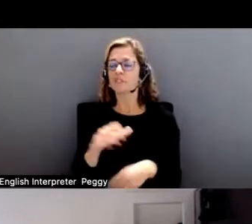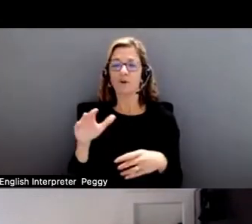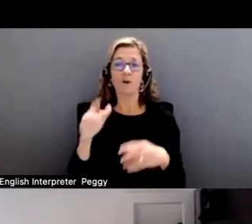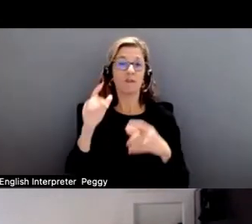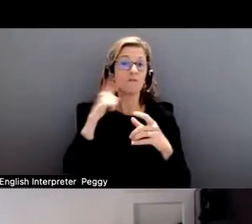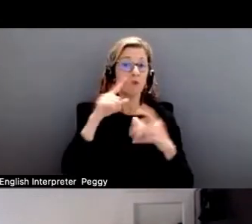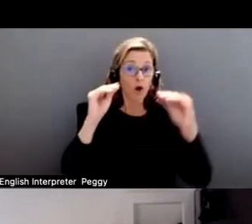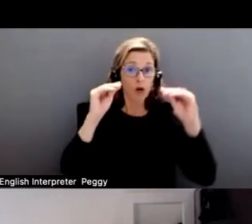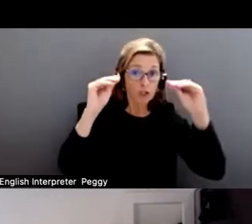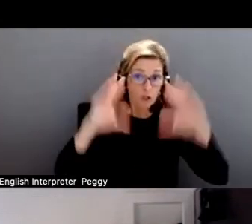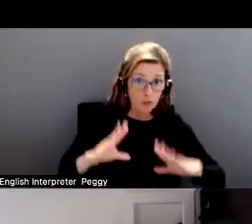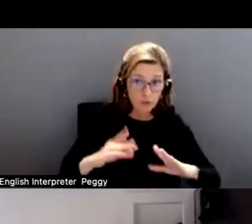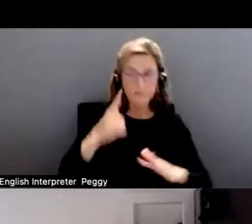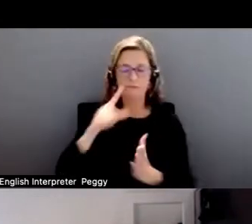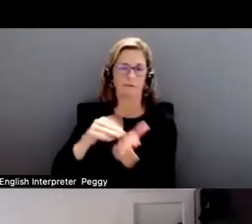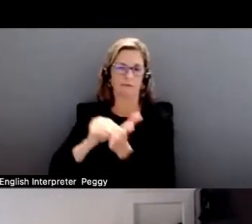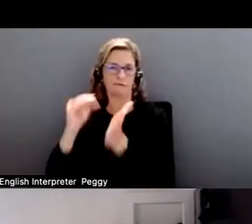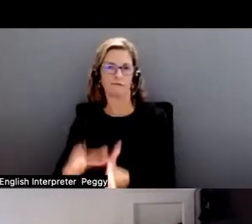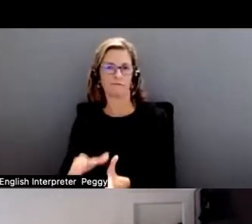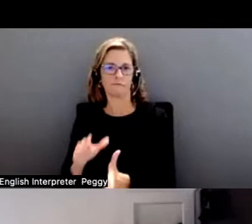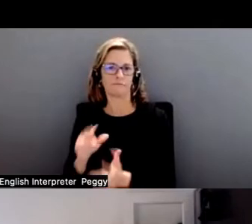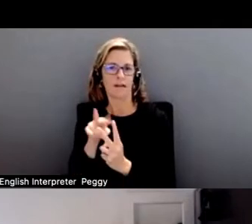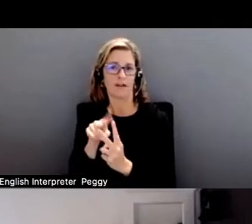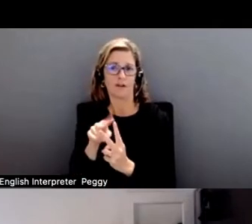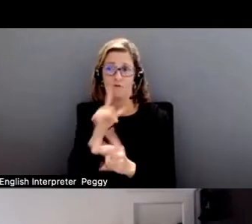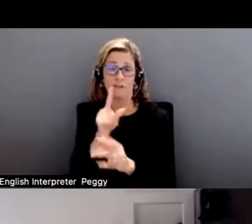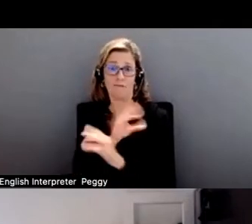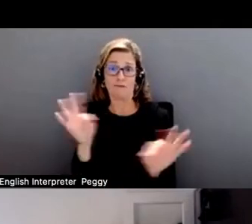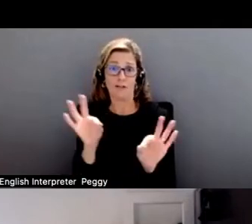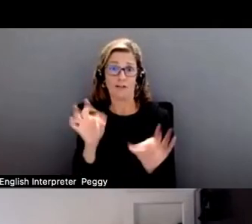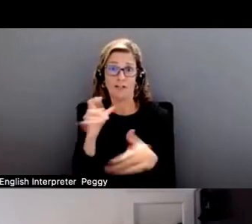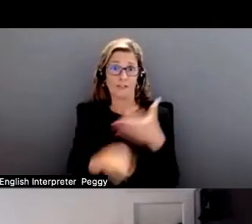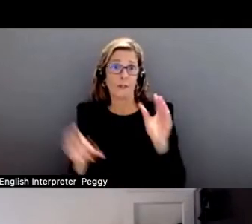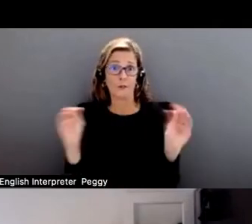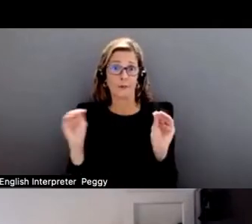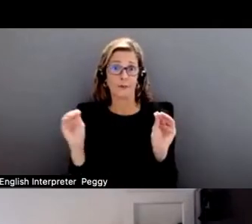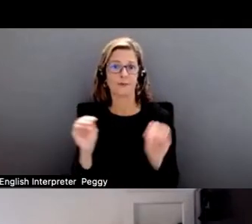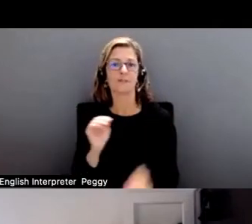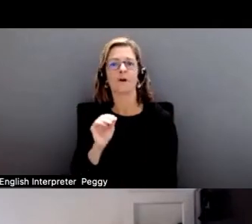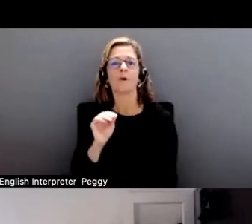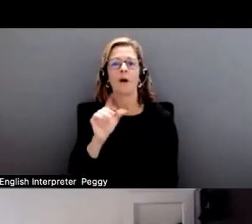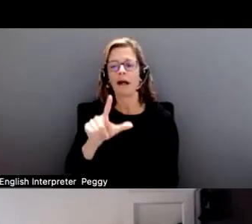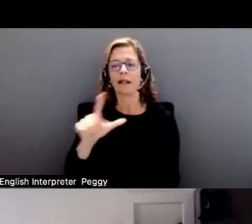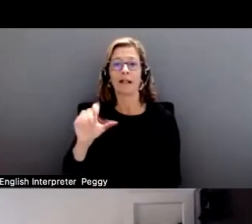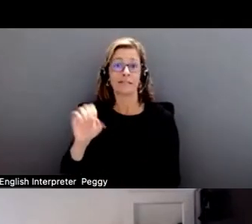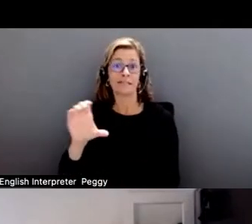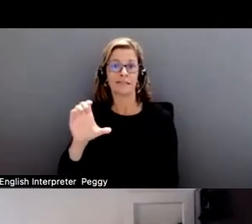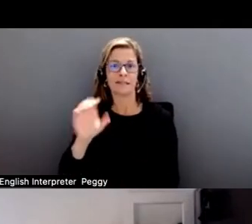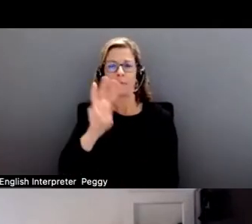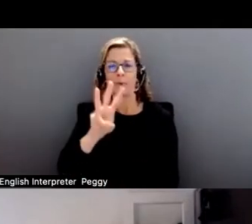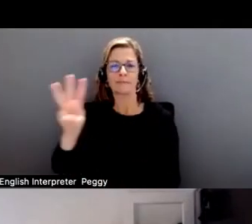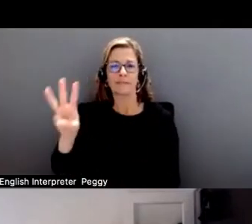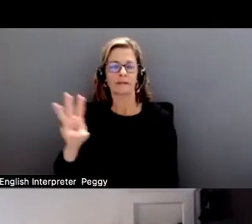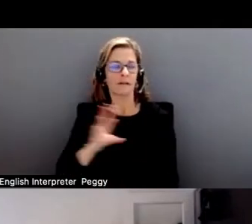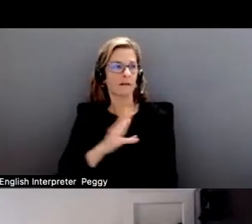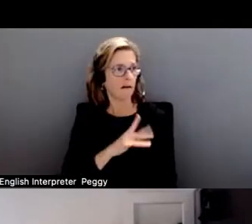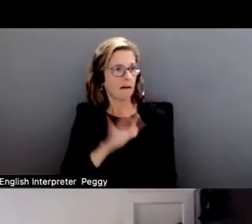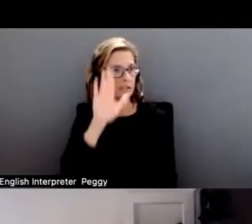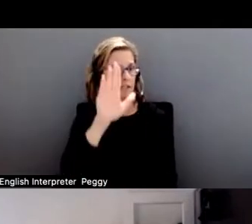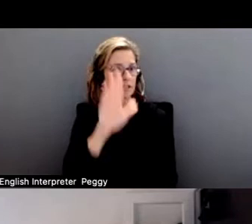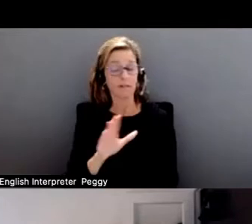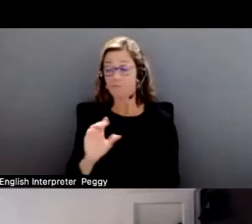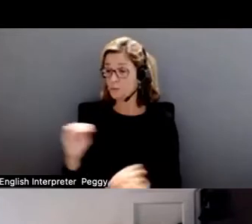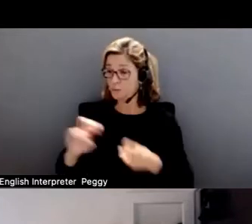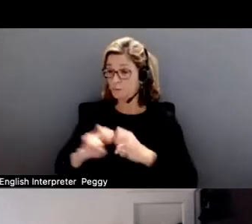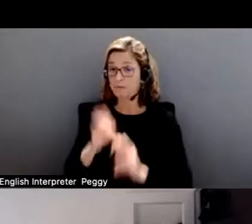So you actually get a full curriculum that you can use. Yeah. Wow, that's great. Thank you. No problem.